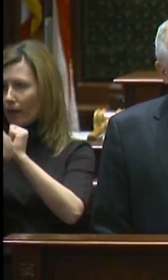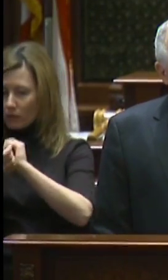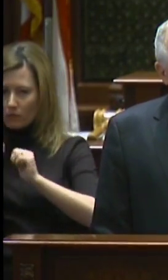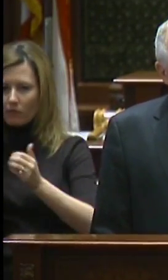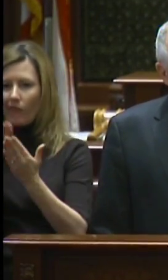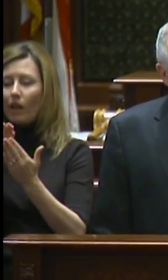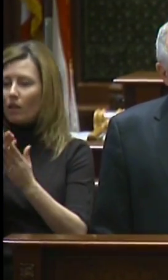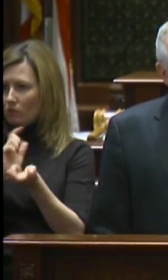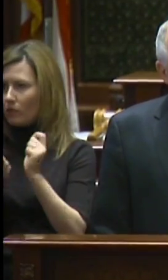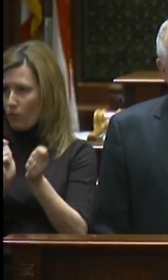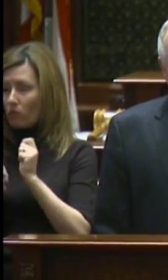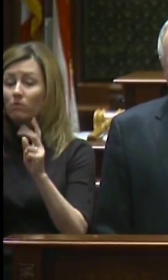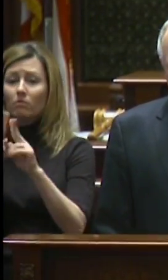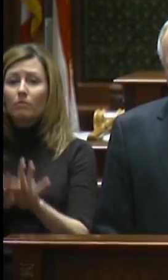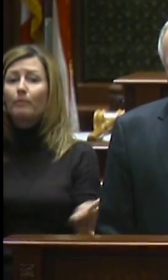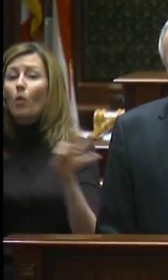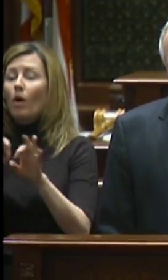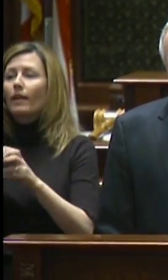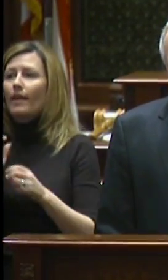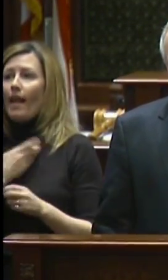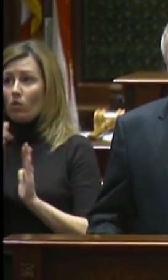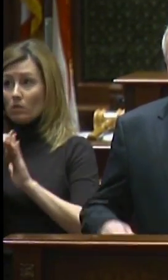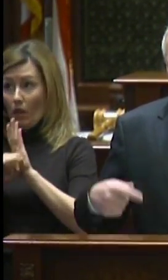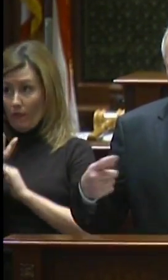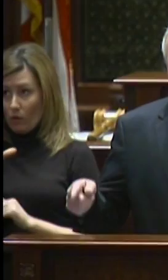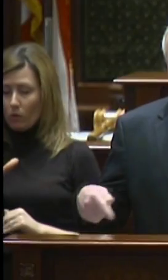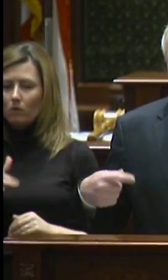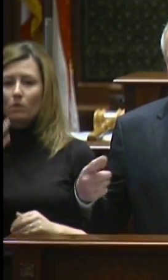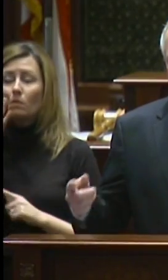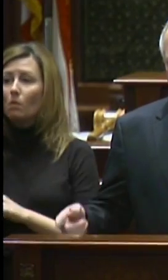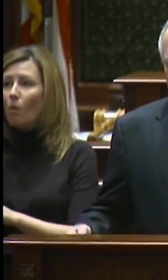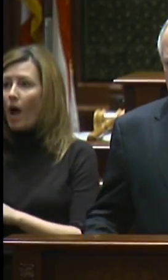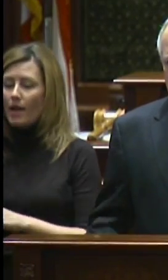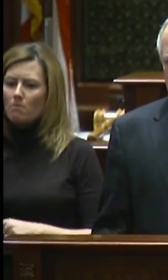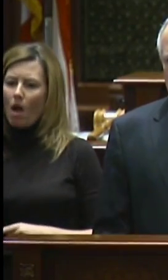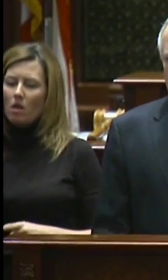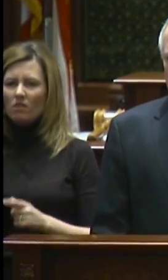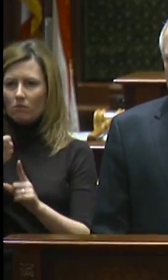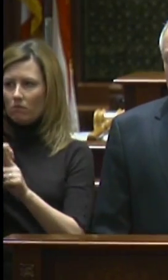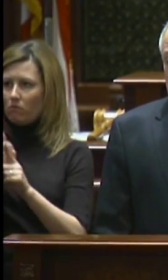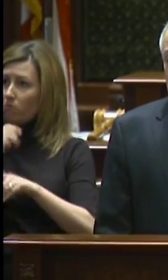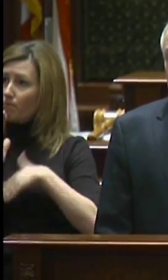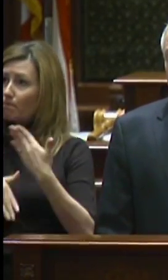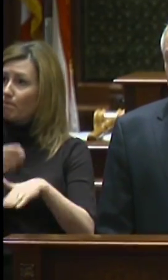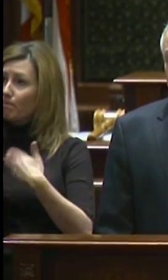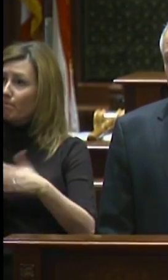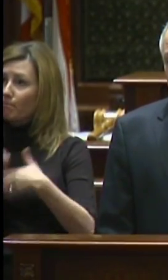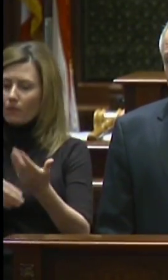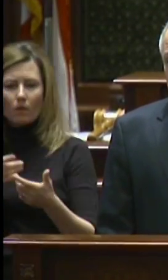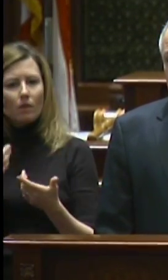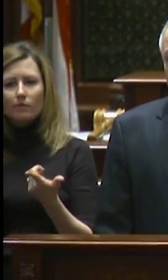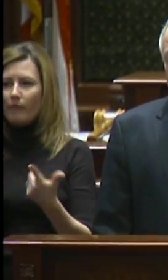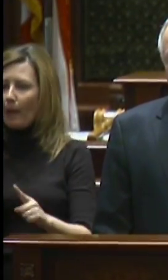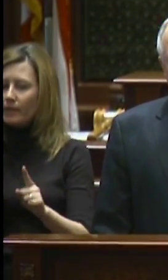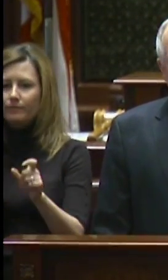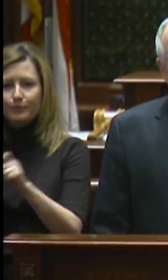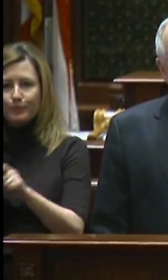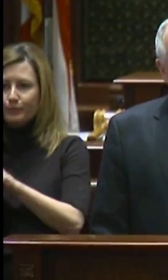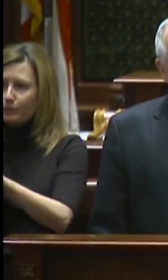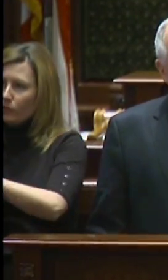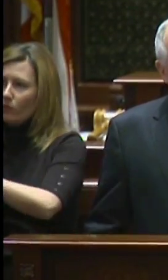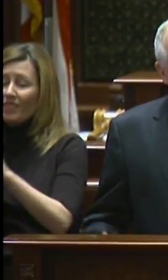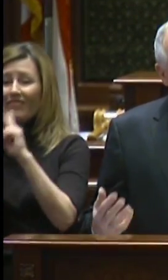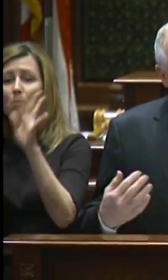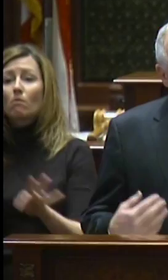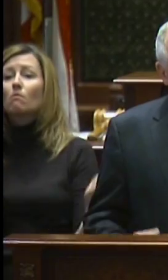very important need in our state of Illinois, because democracy is a process that goes on year after year, and it's very